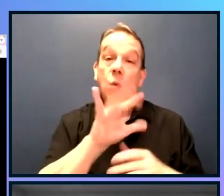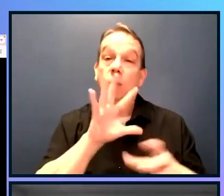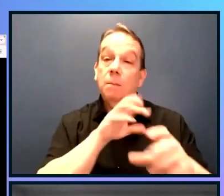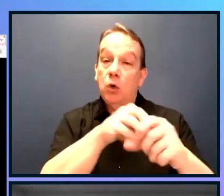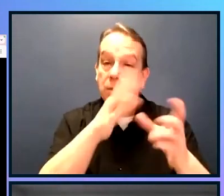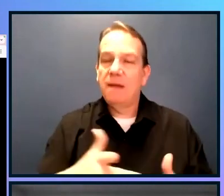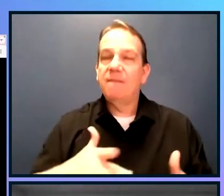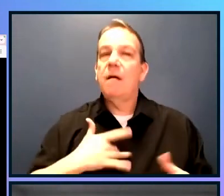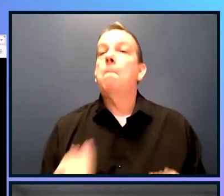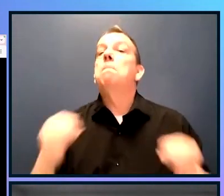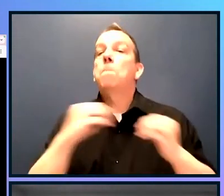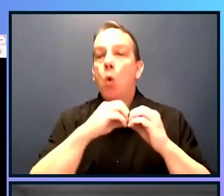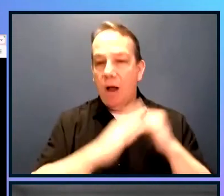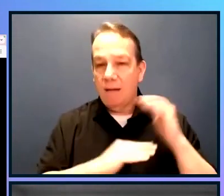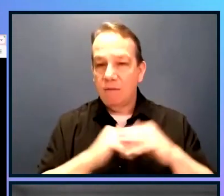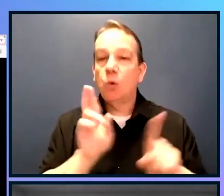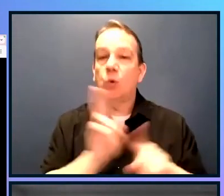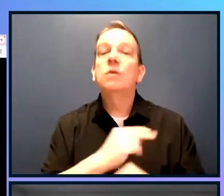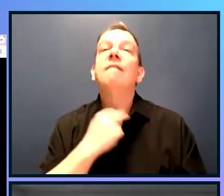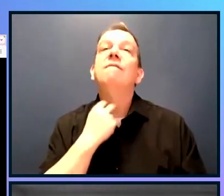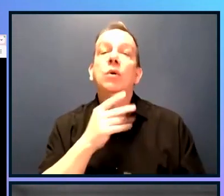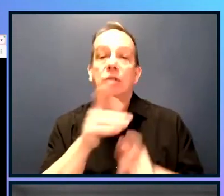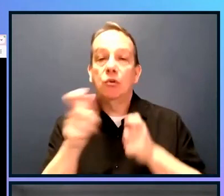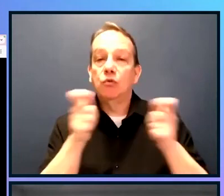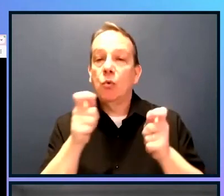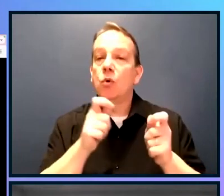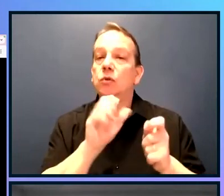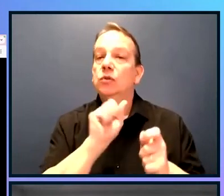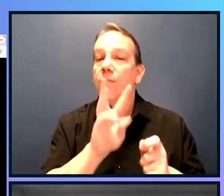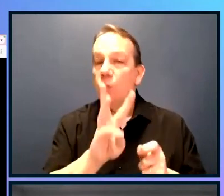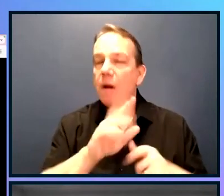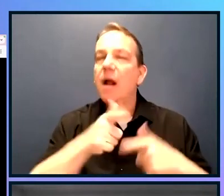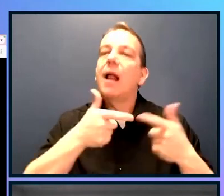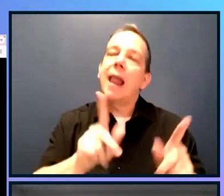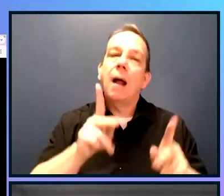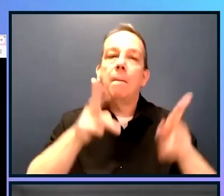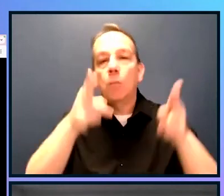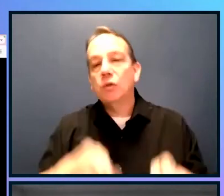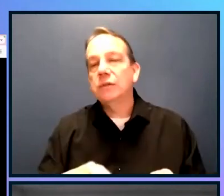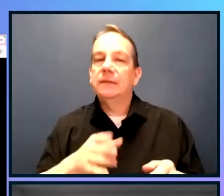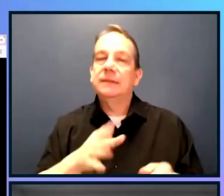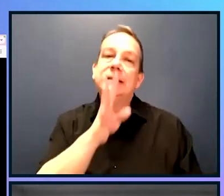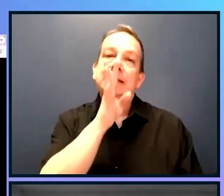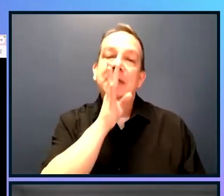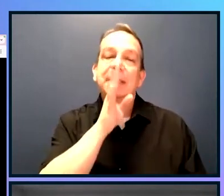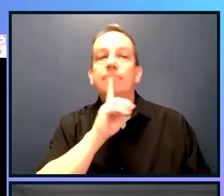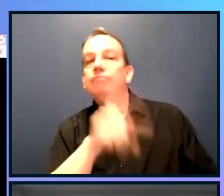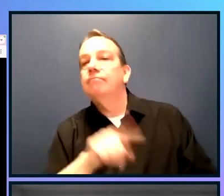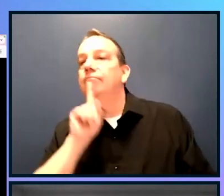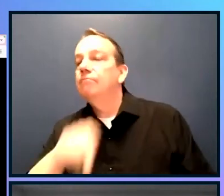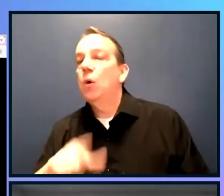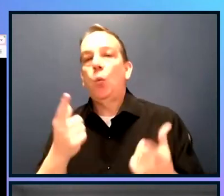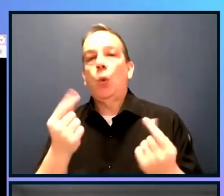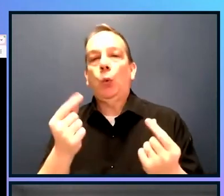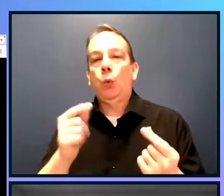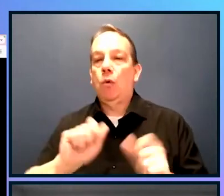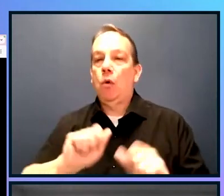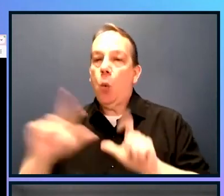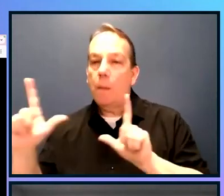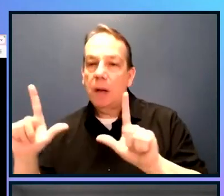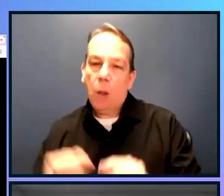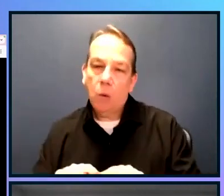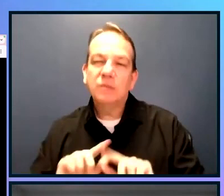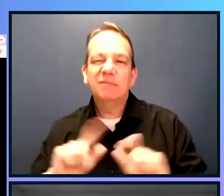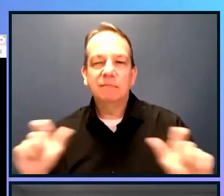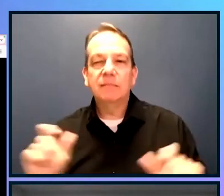more comfortable using voice control software, which is software that allows a user to speak commands. 47%